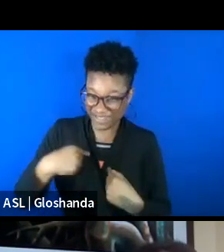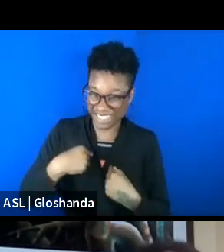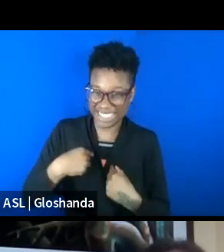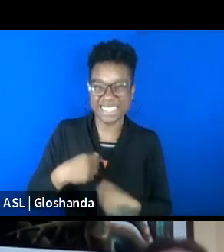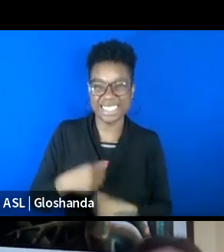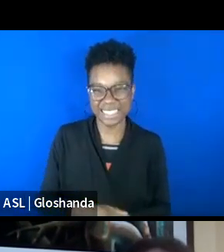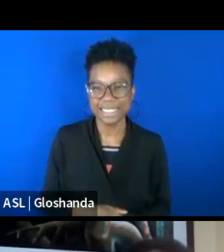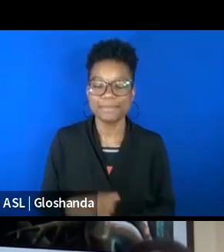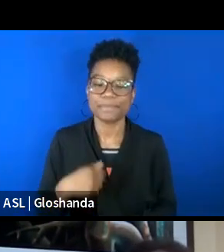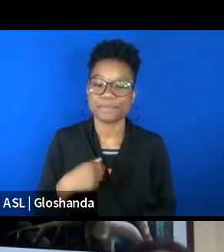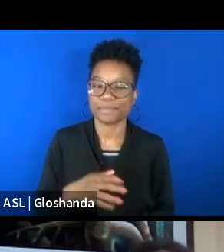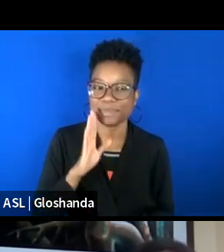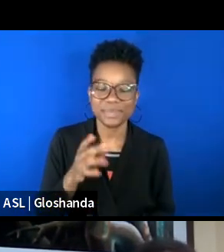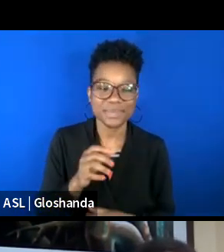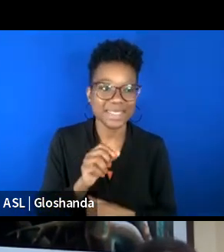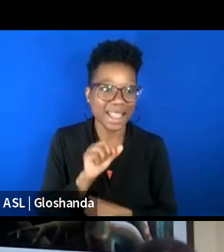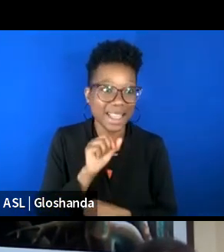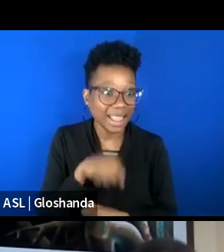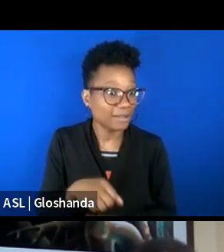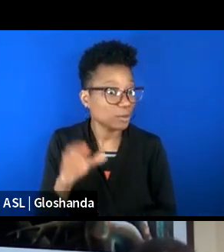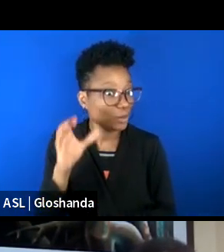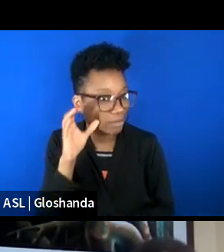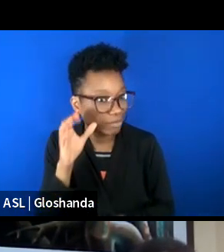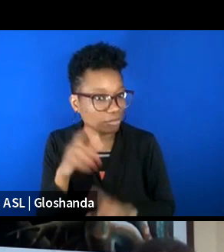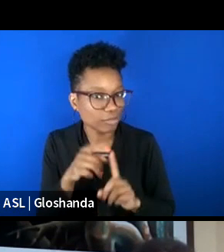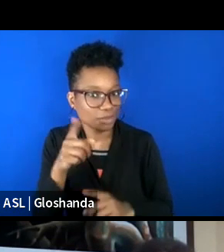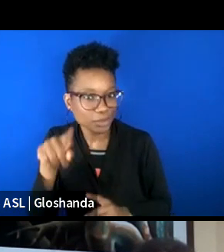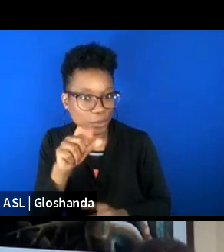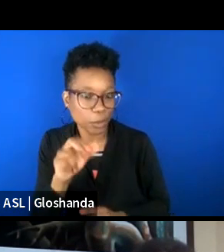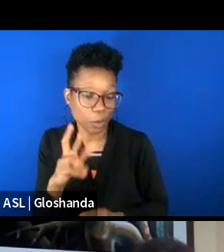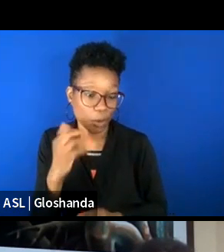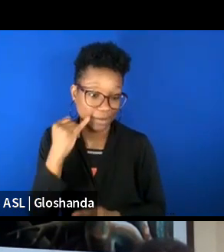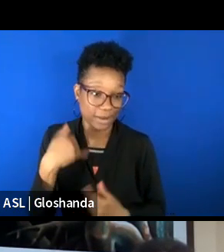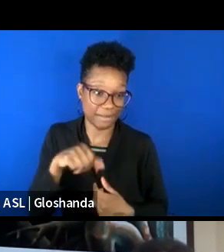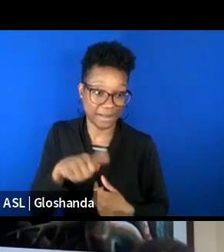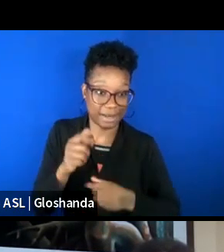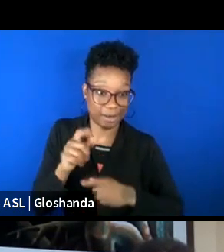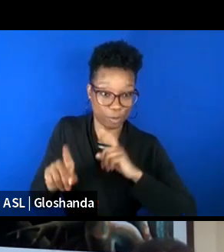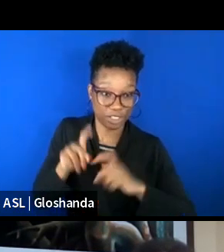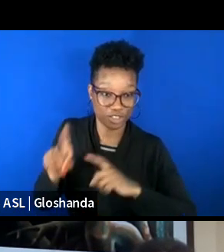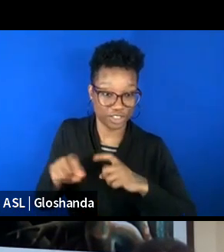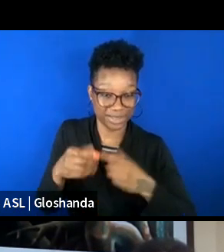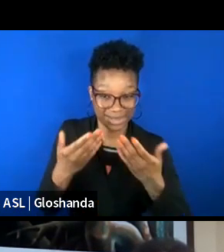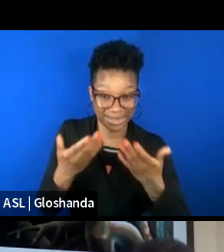So I'd love to hear from anyone, or if anyone has any questions.